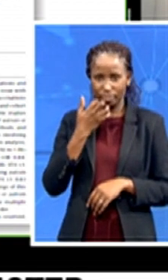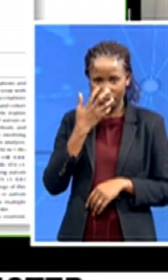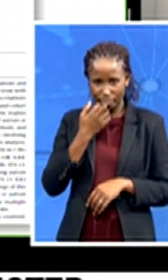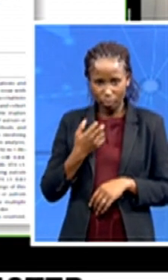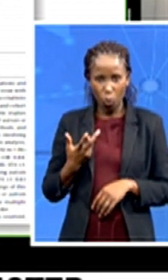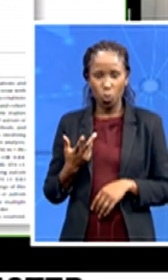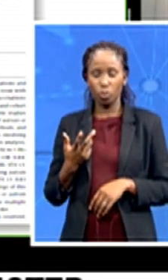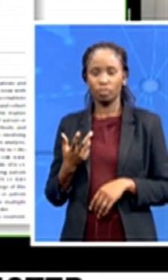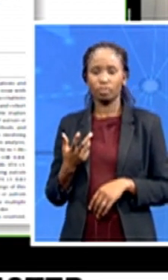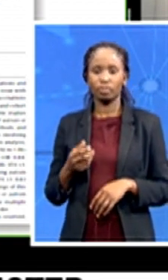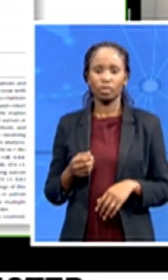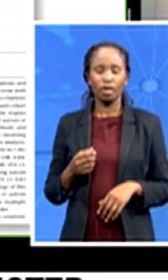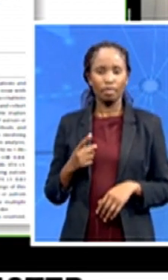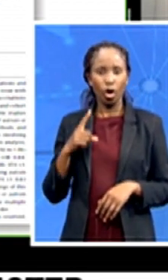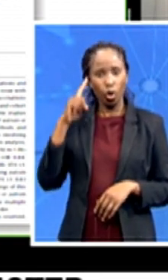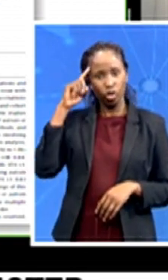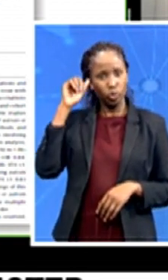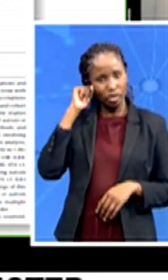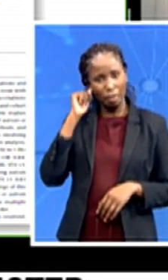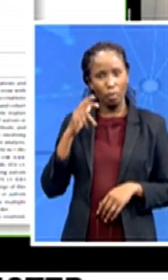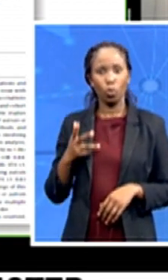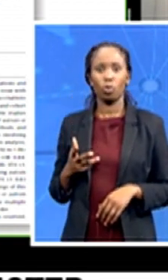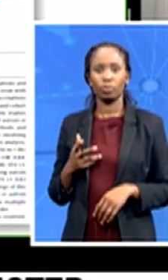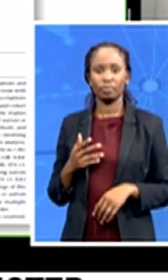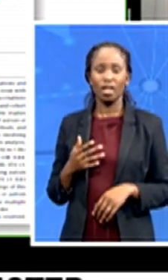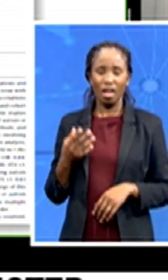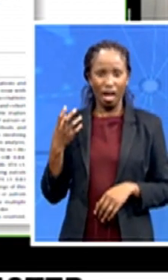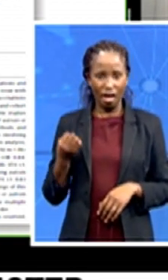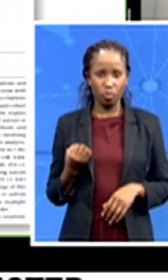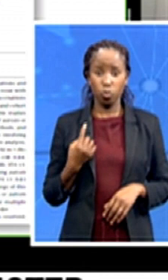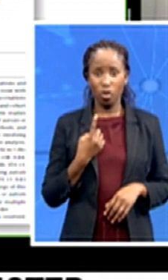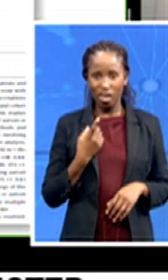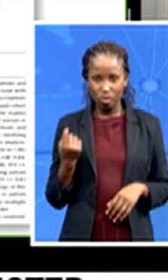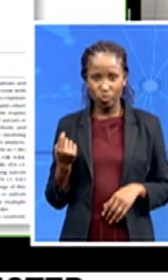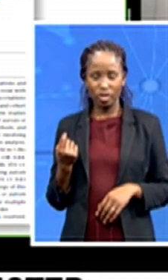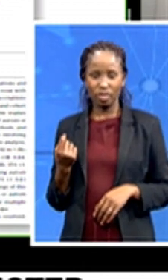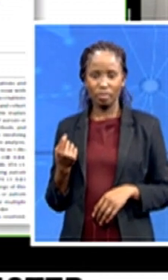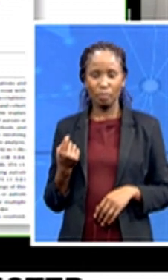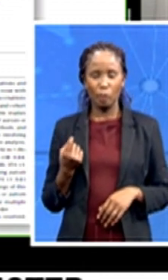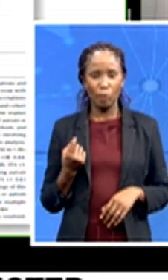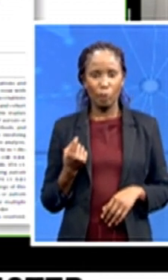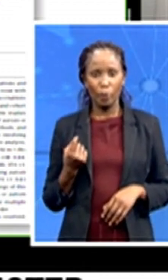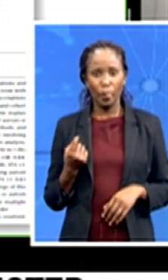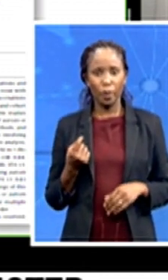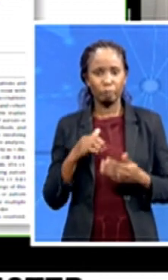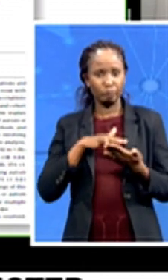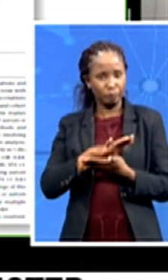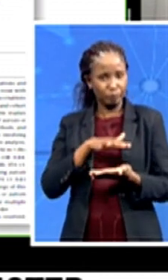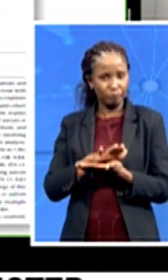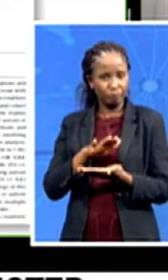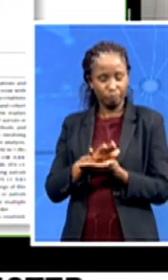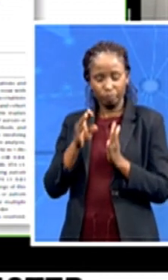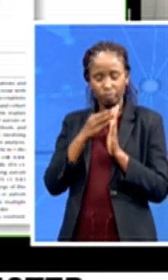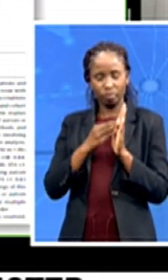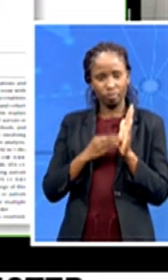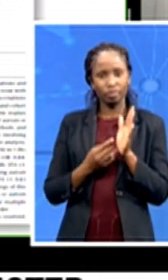there's already hundreds of publications out on that showing there is no causal relationship